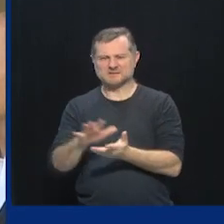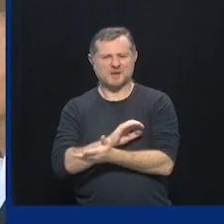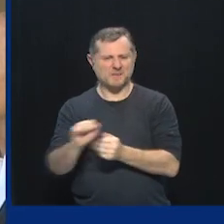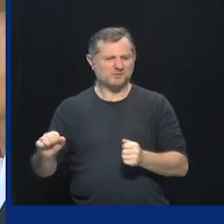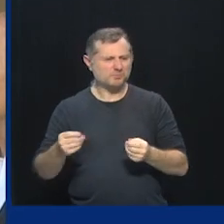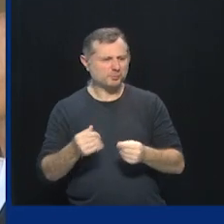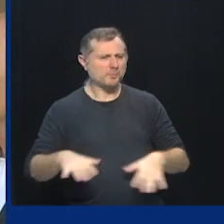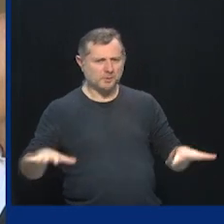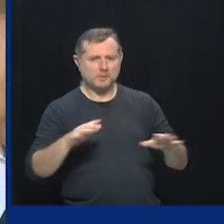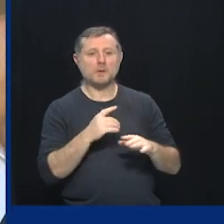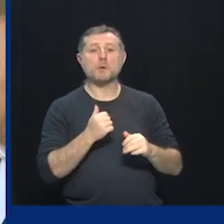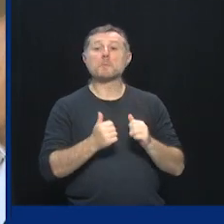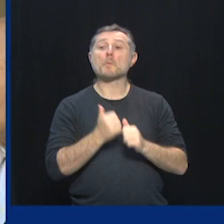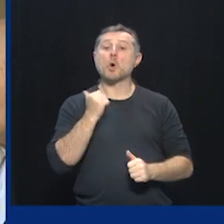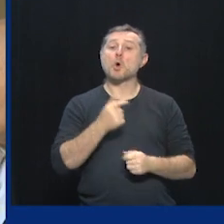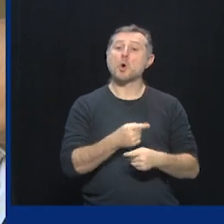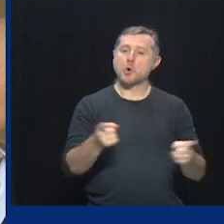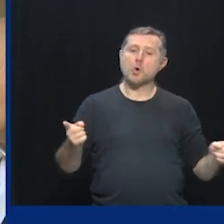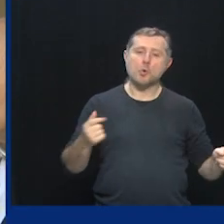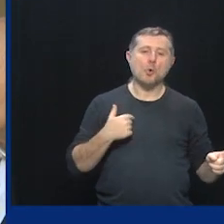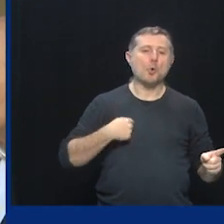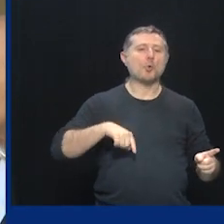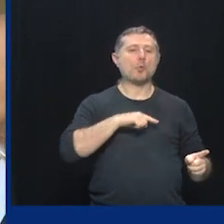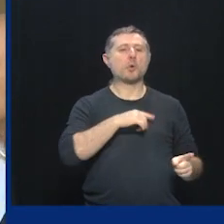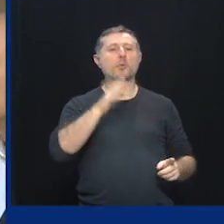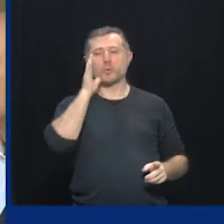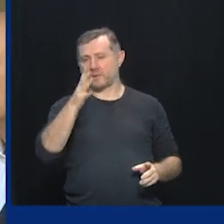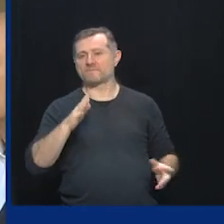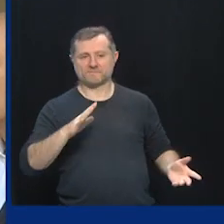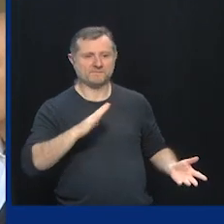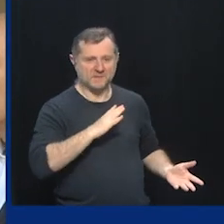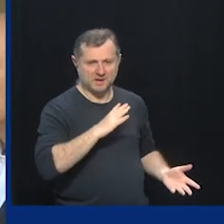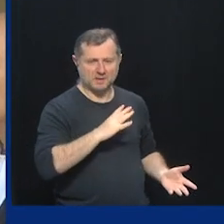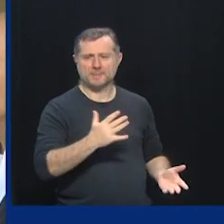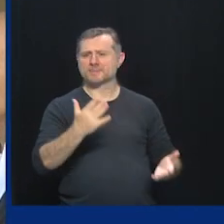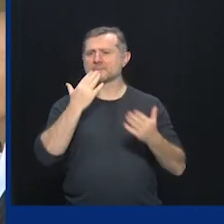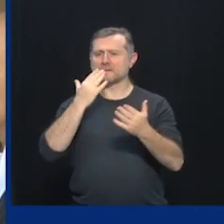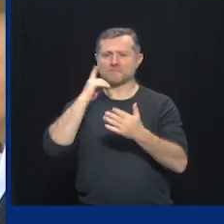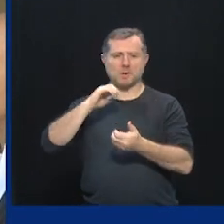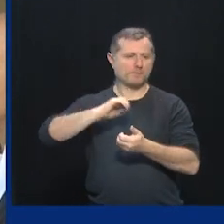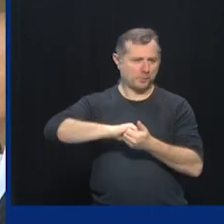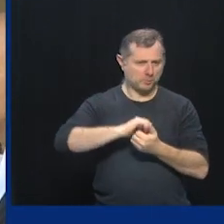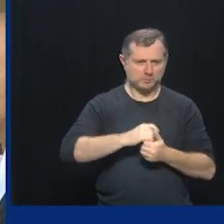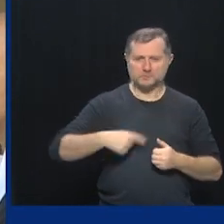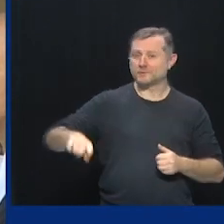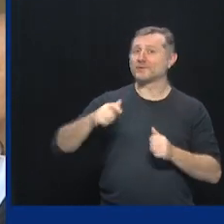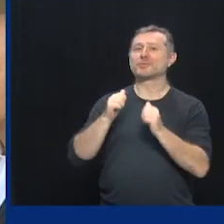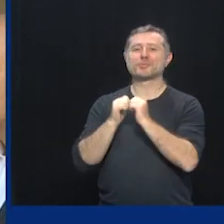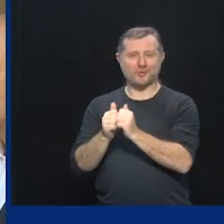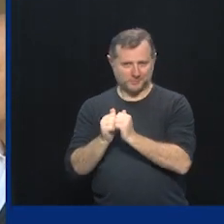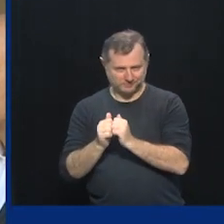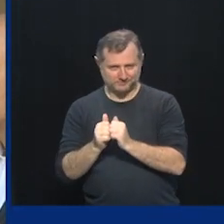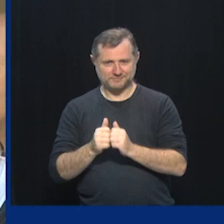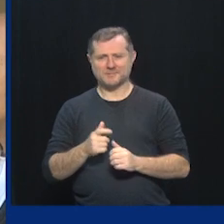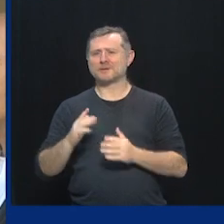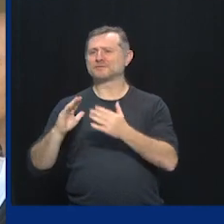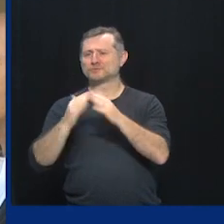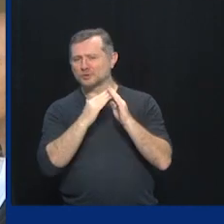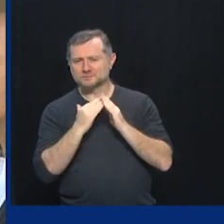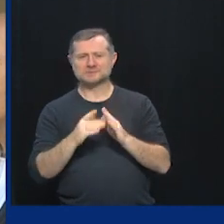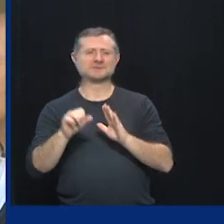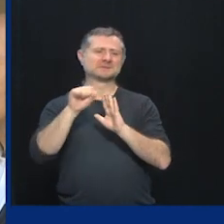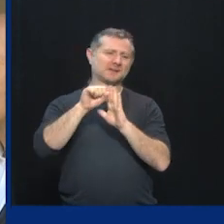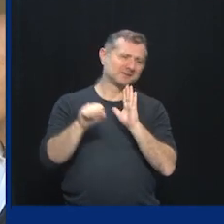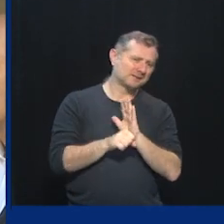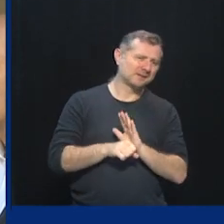by and large, we're going to be fine, and it's thanks to the partnerships that we have with our villages, with the state, with the Long Island